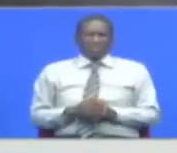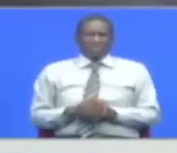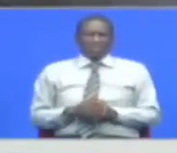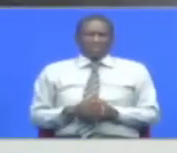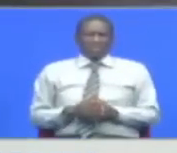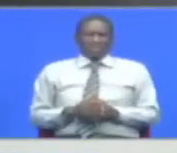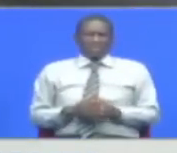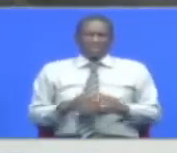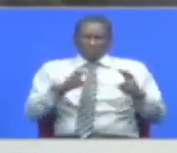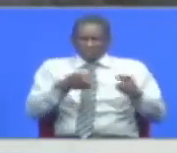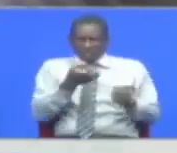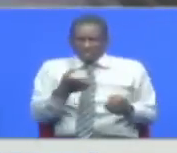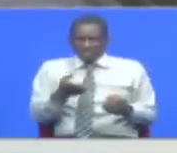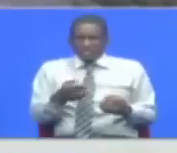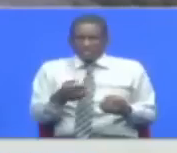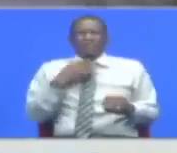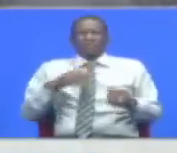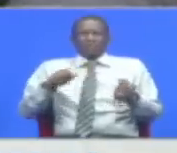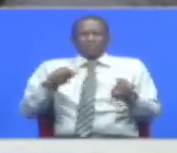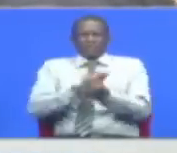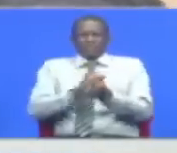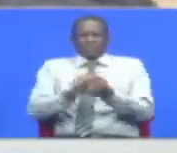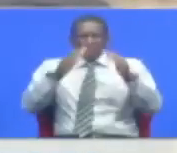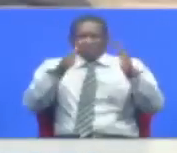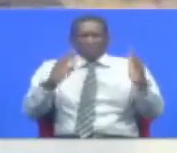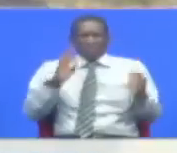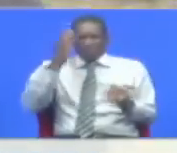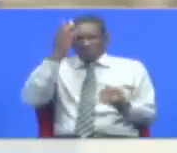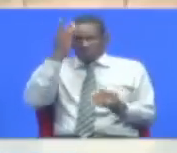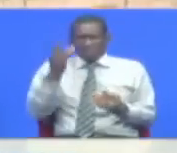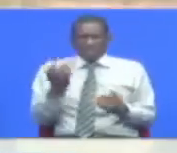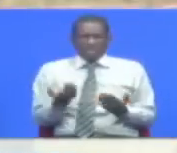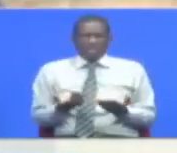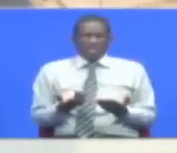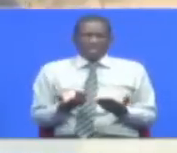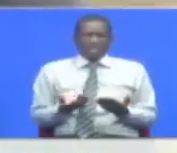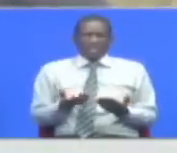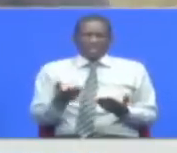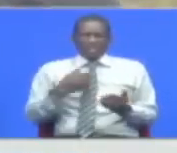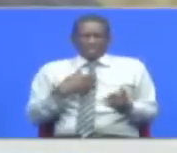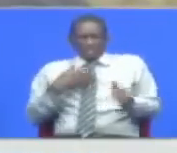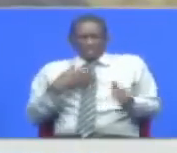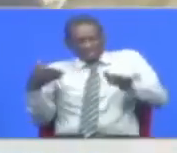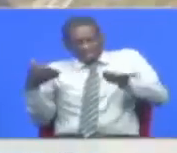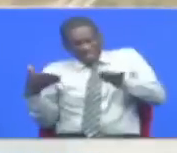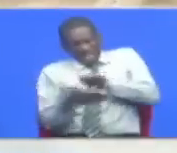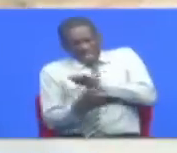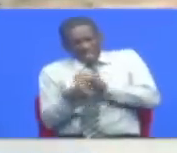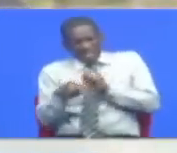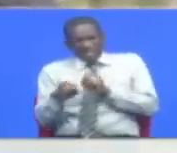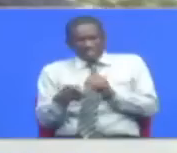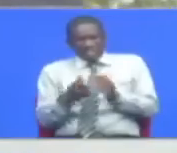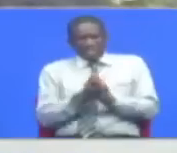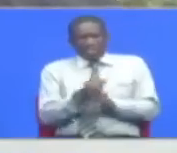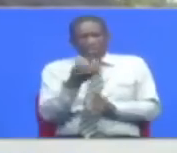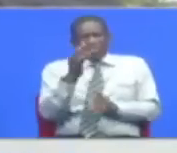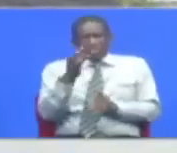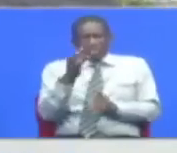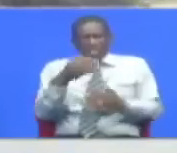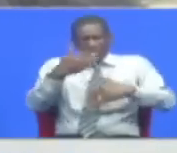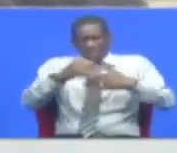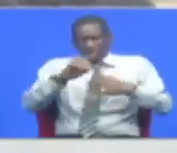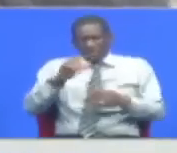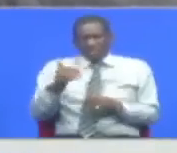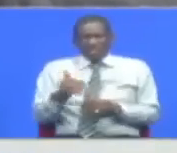Intention ni kubomoa nyumba because wameweka under the slab na zilikuwa tatu pali karibu.